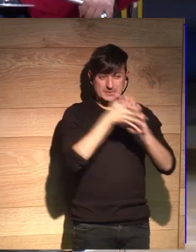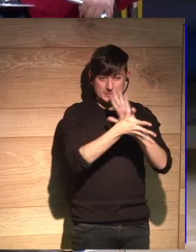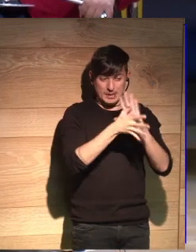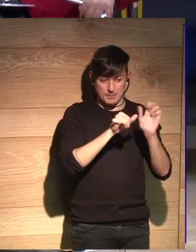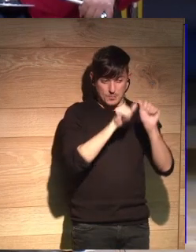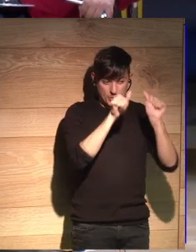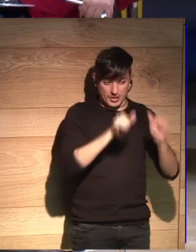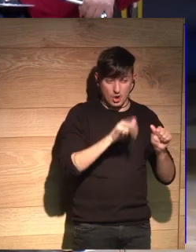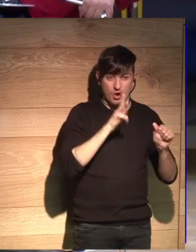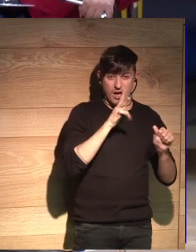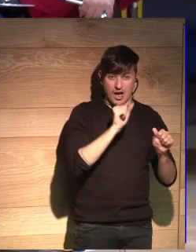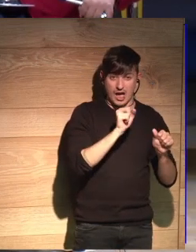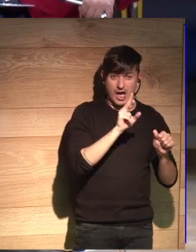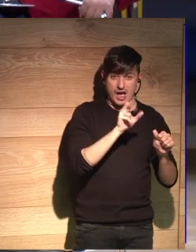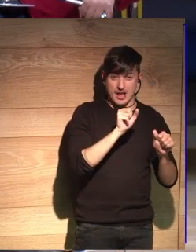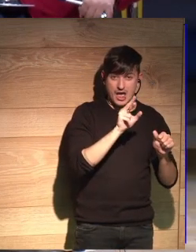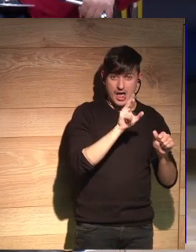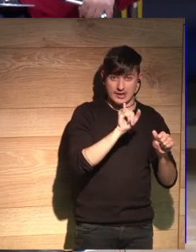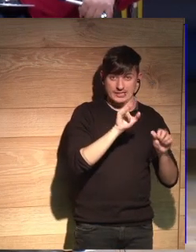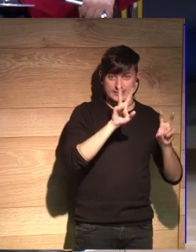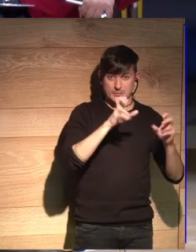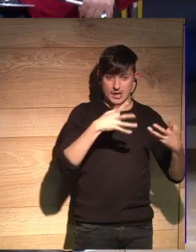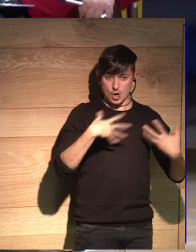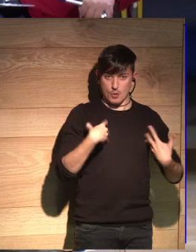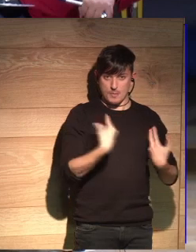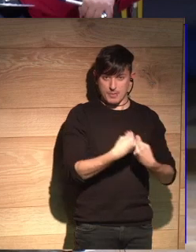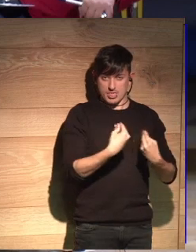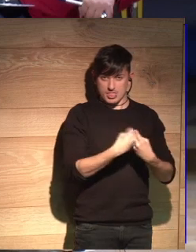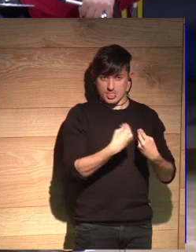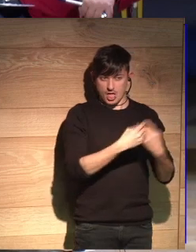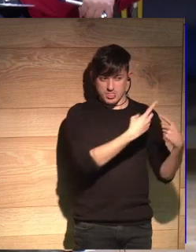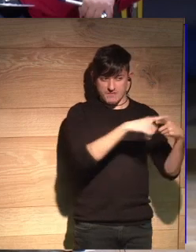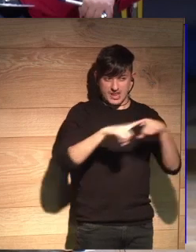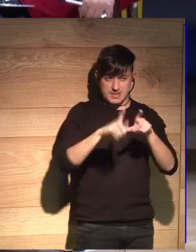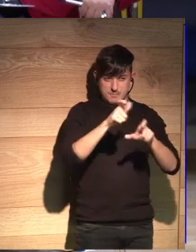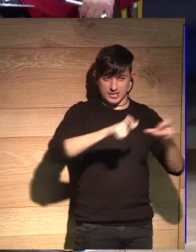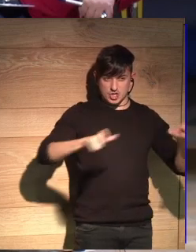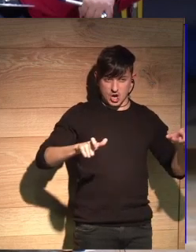So when you explain Harari's model regarding possible